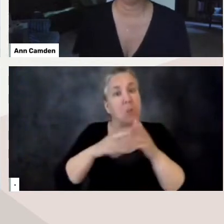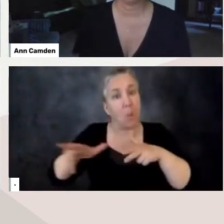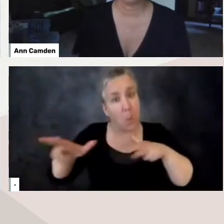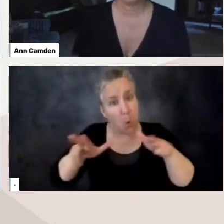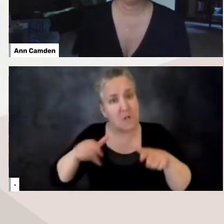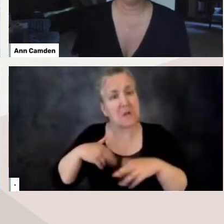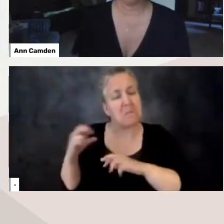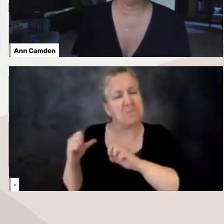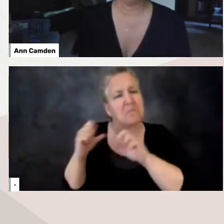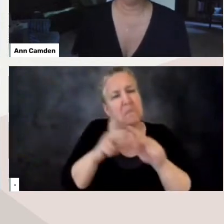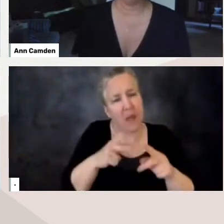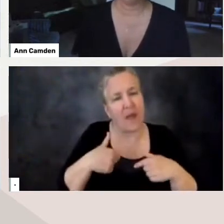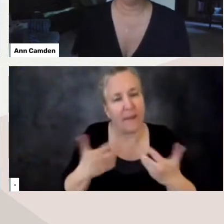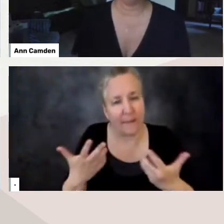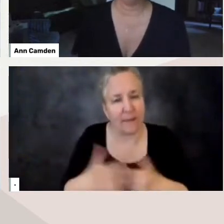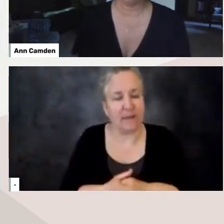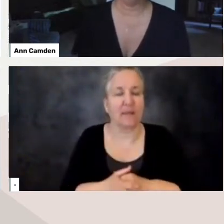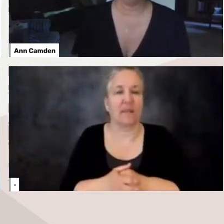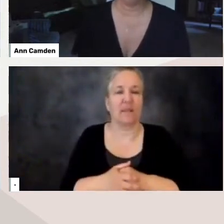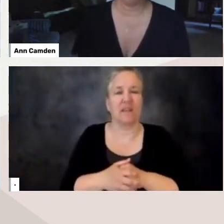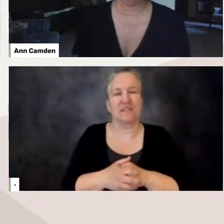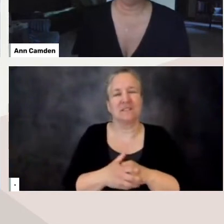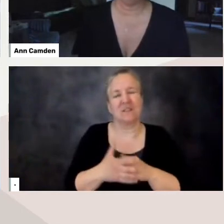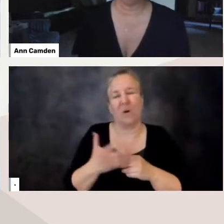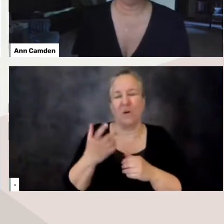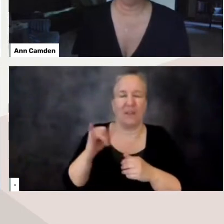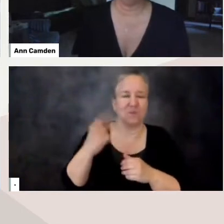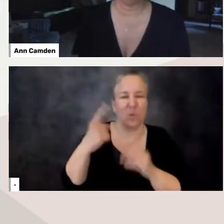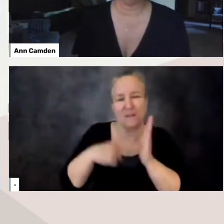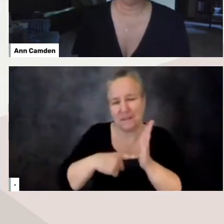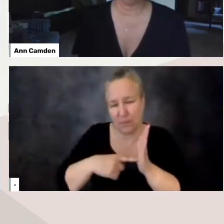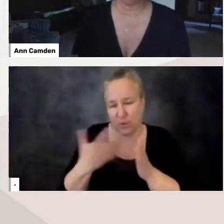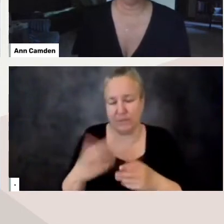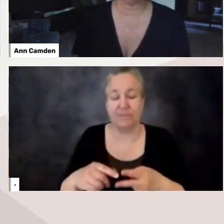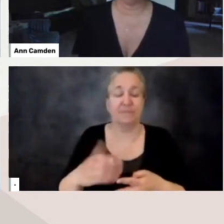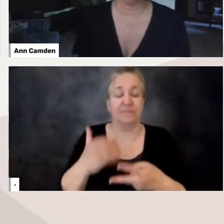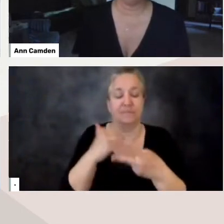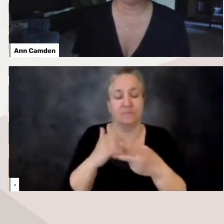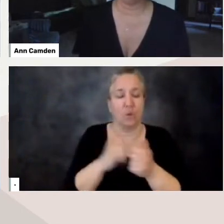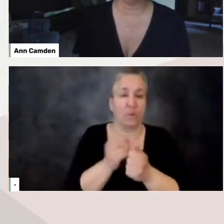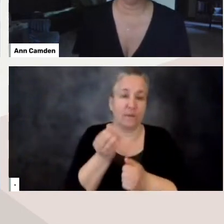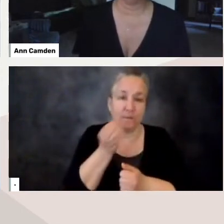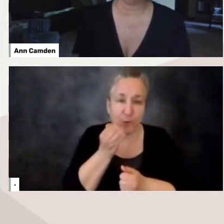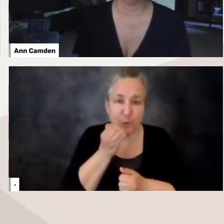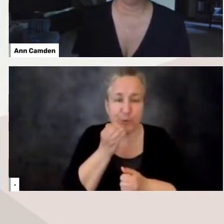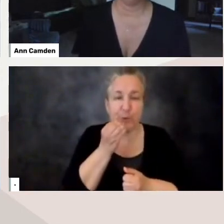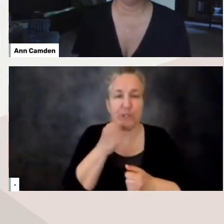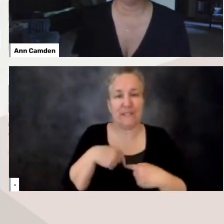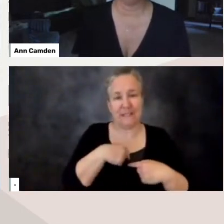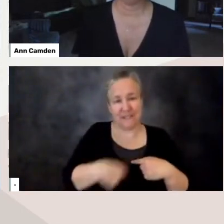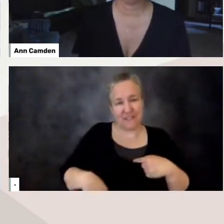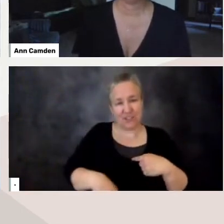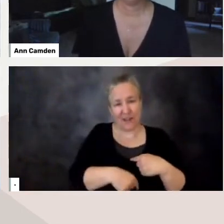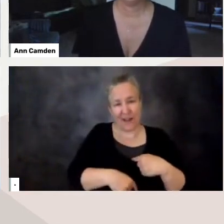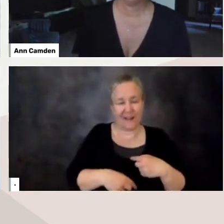And so I think that, there's things like that. Definitely with the food and this GI issues and